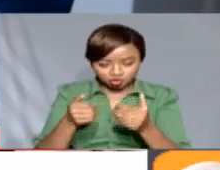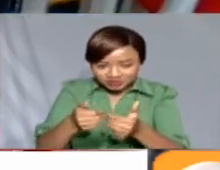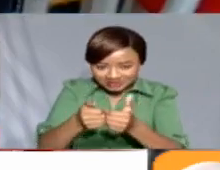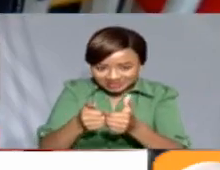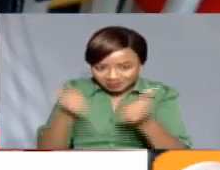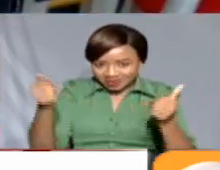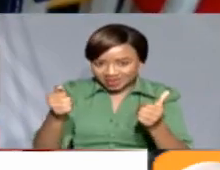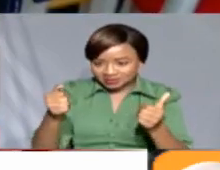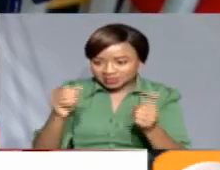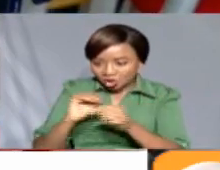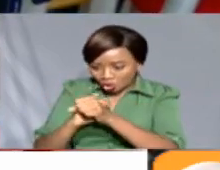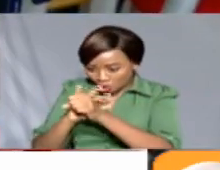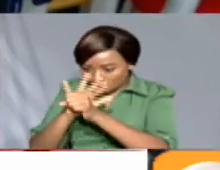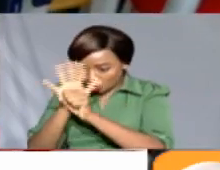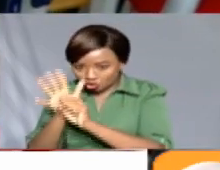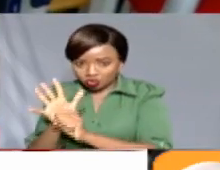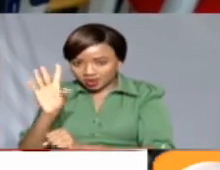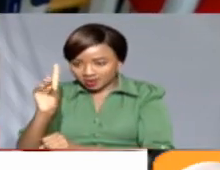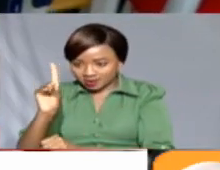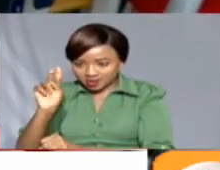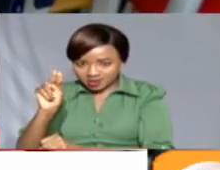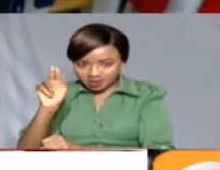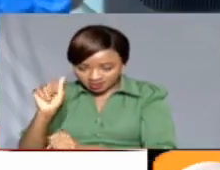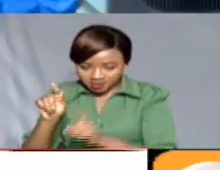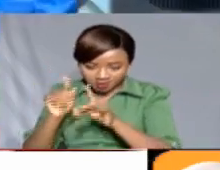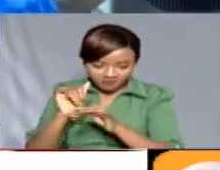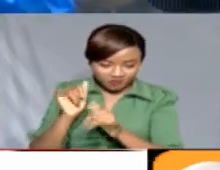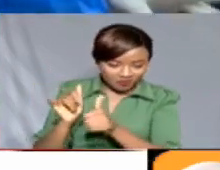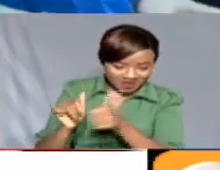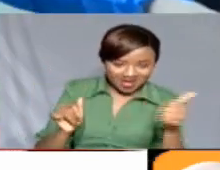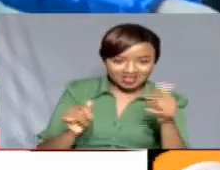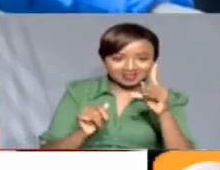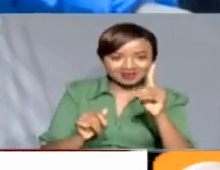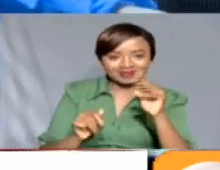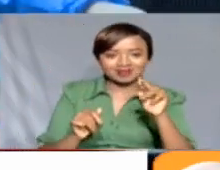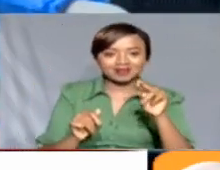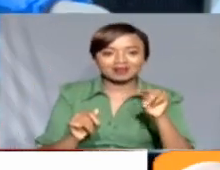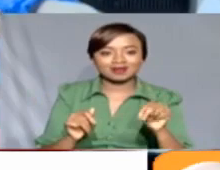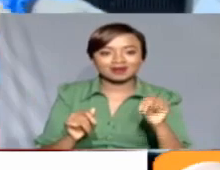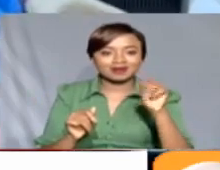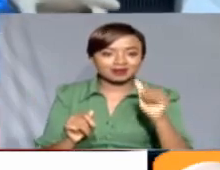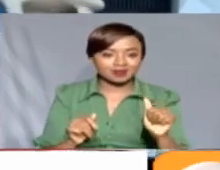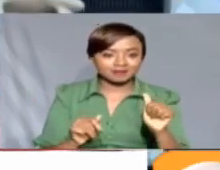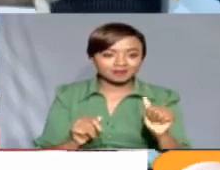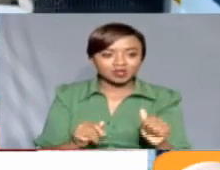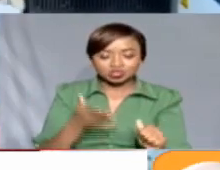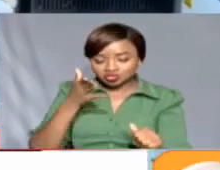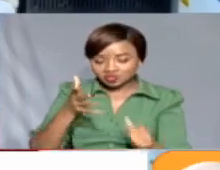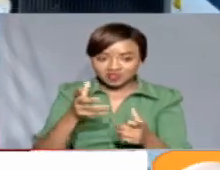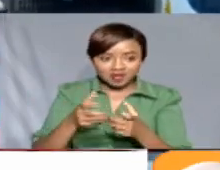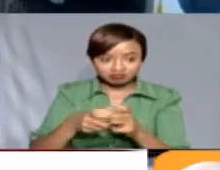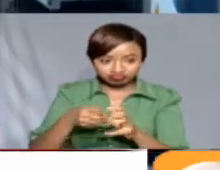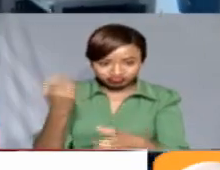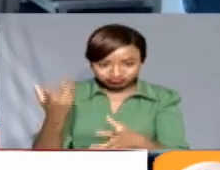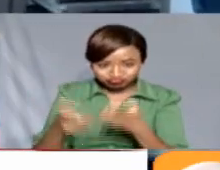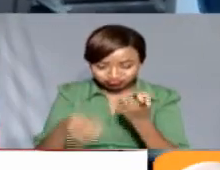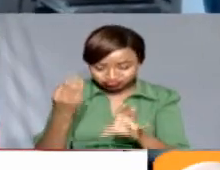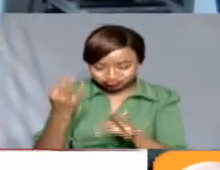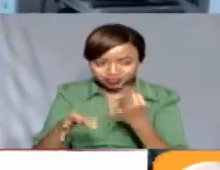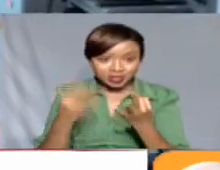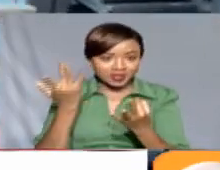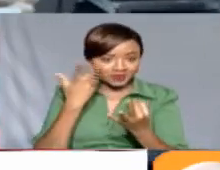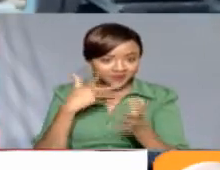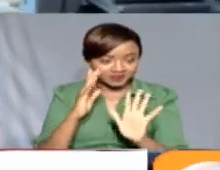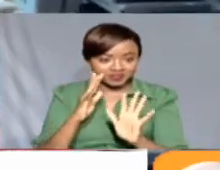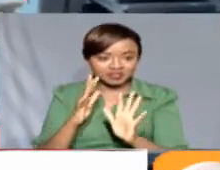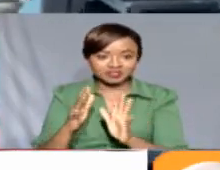From all the cellular material of the human being that's been collected. Yes. What then happens here? Right, so the extraction is done. The extracted sample